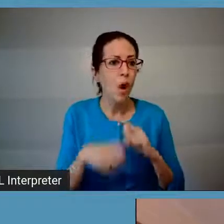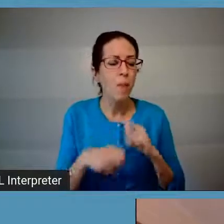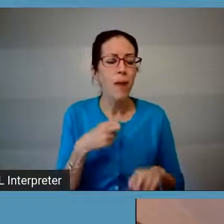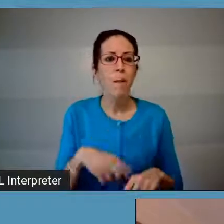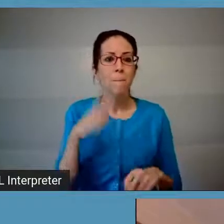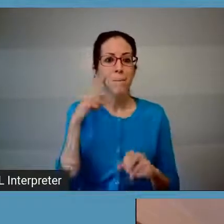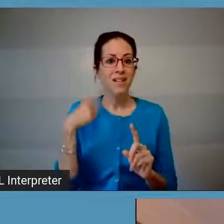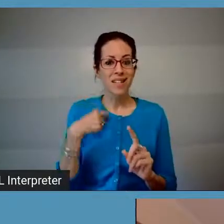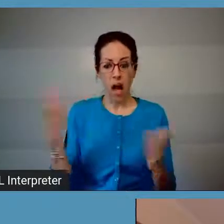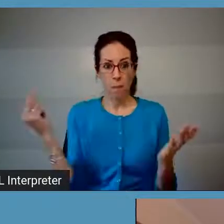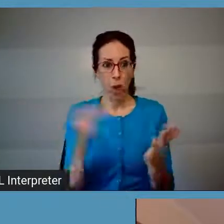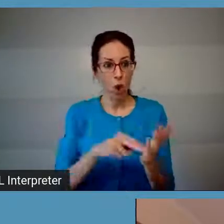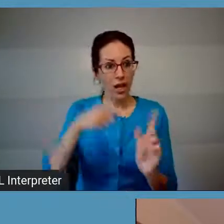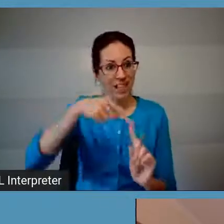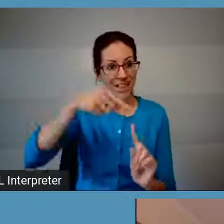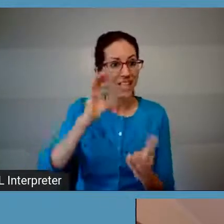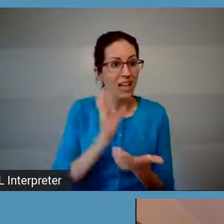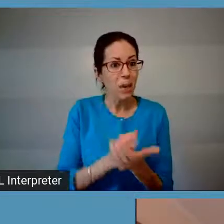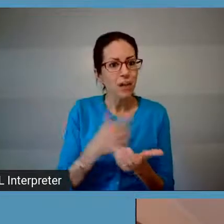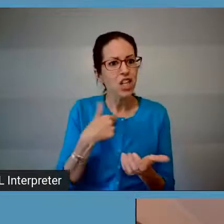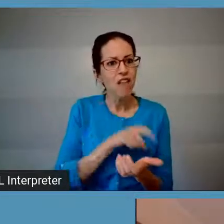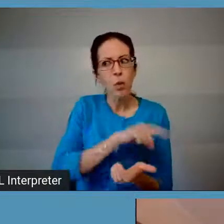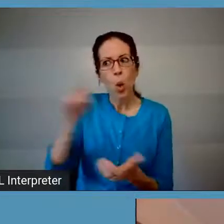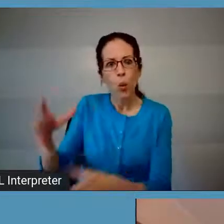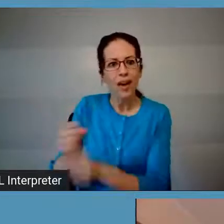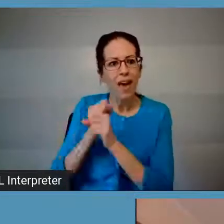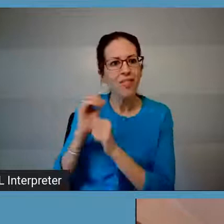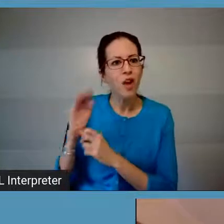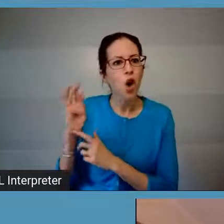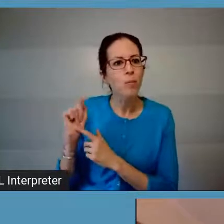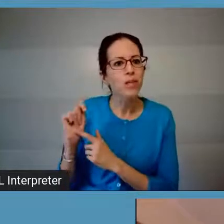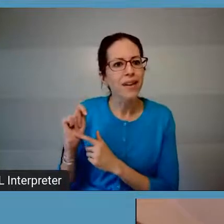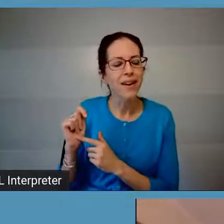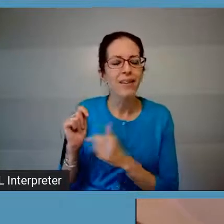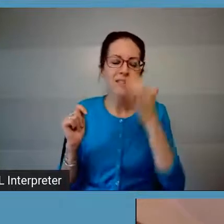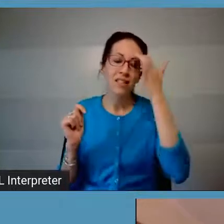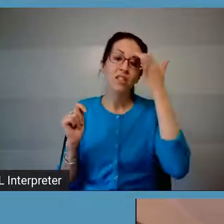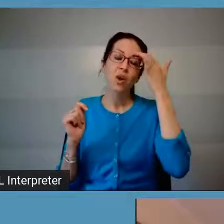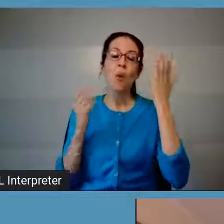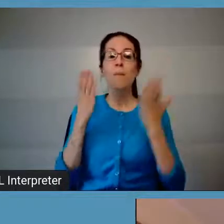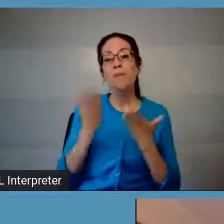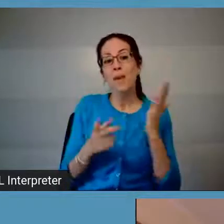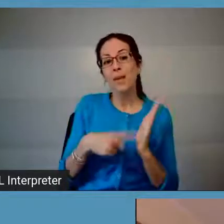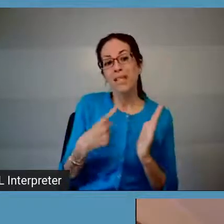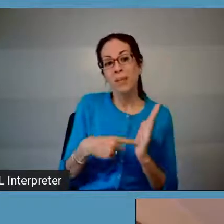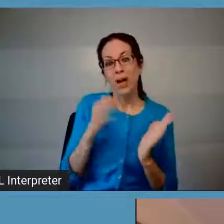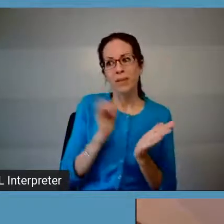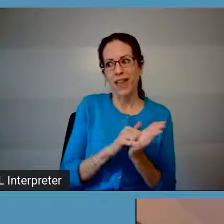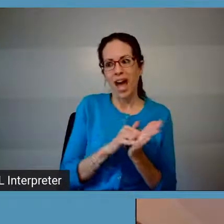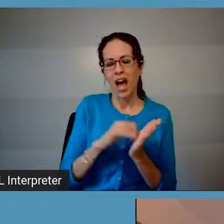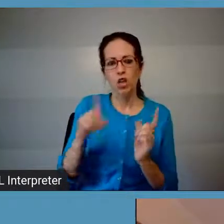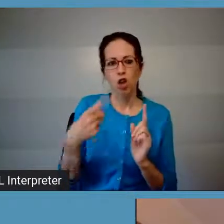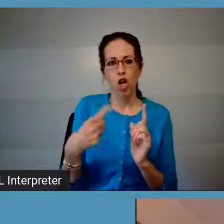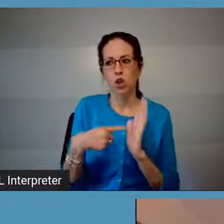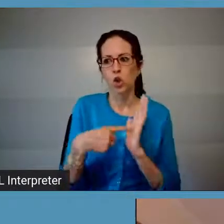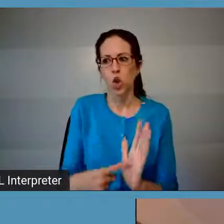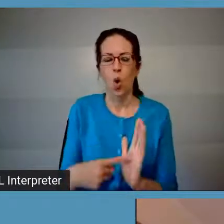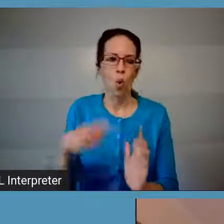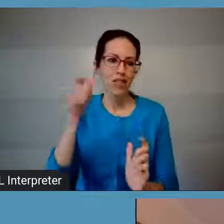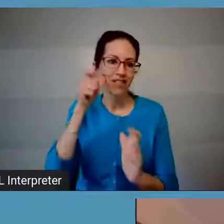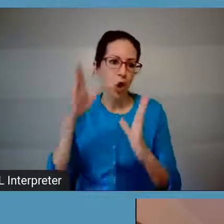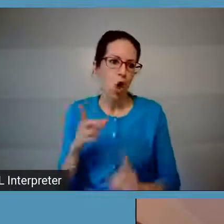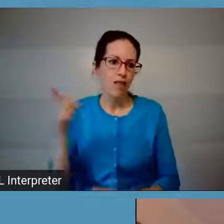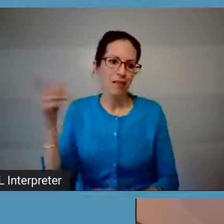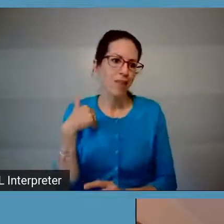looking at this image, I'm going to have to go get the object, then maybe sometimes that's just a limitation of photography, but sometimes that might be